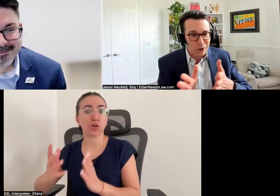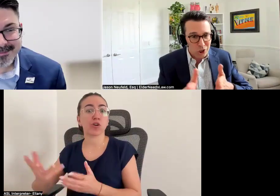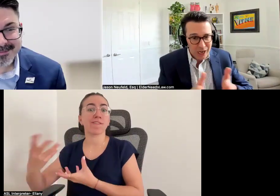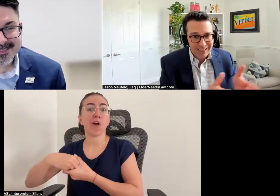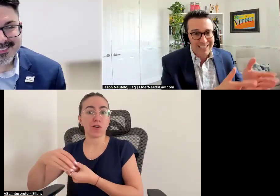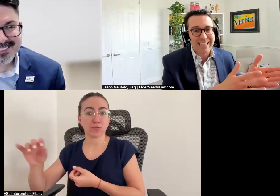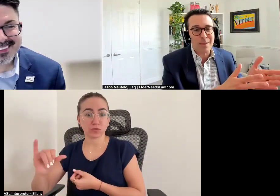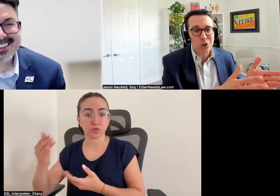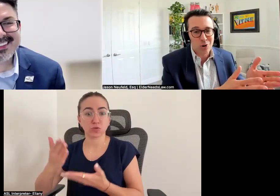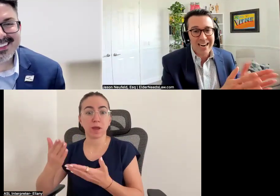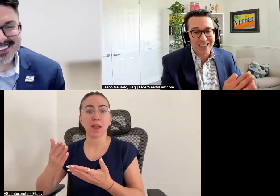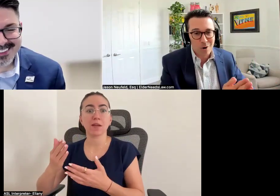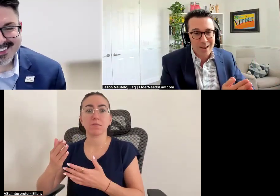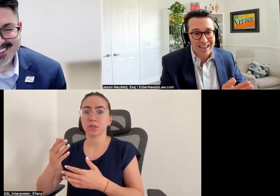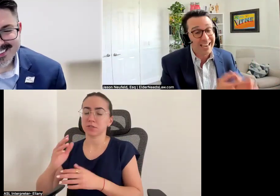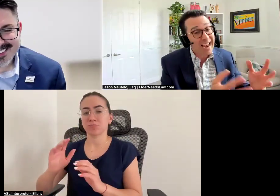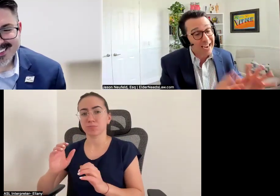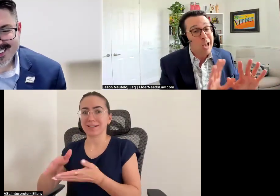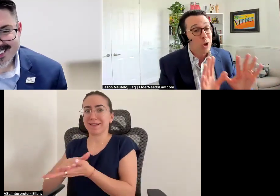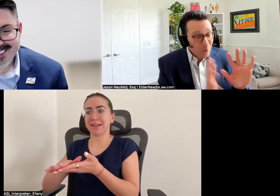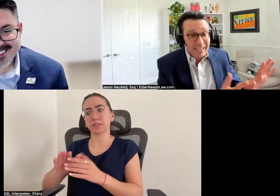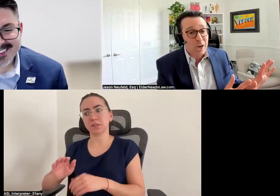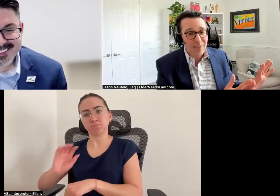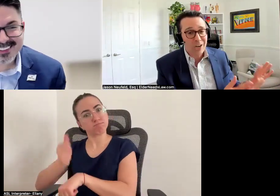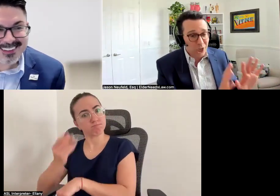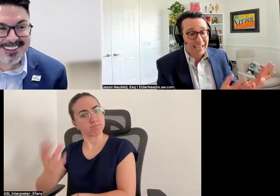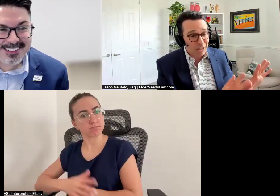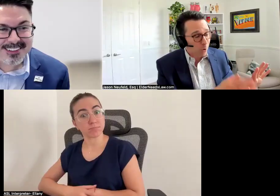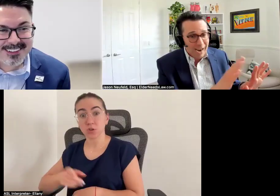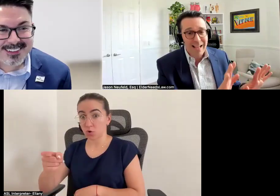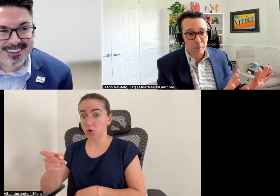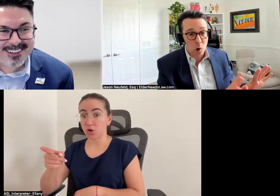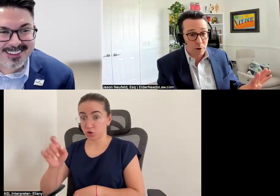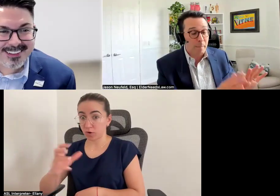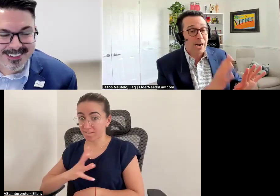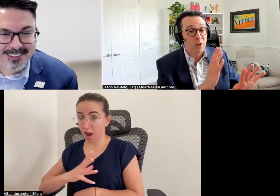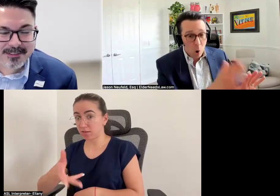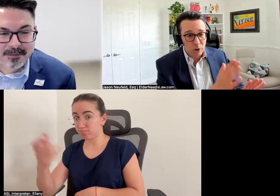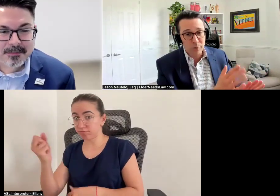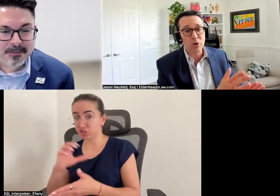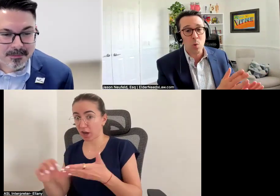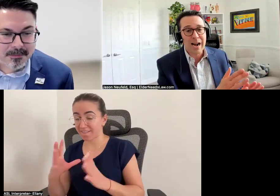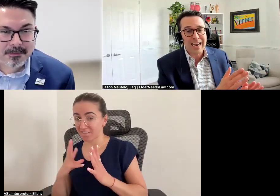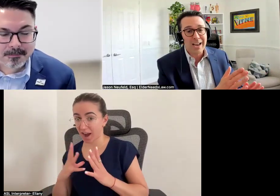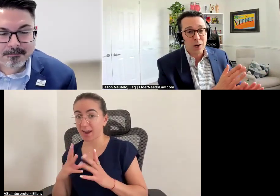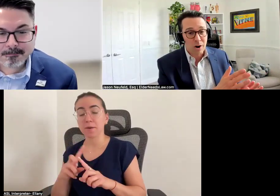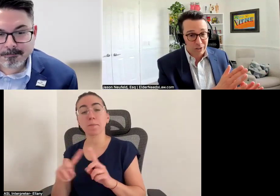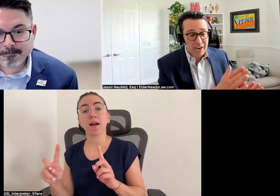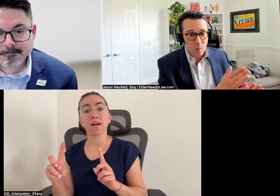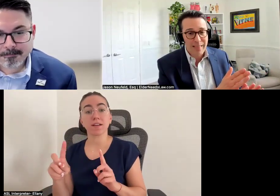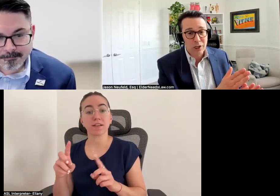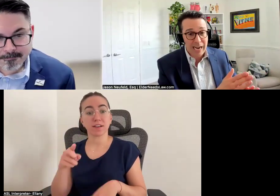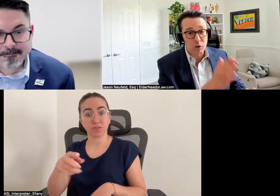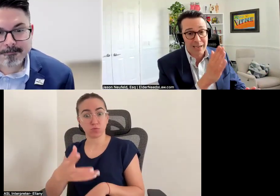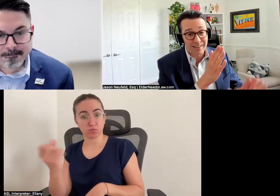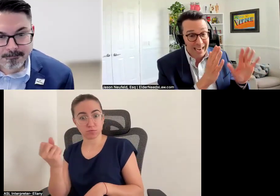sort of gently set them straight a little bit and say, hey, you can take away that check. That's okay. That's appropriate. But if the only reason why you're taking